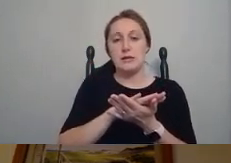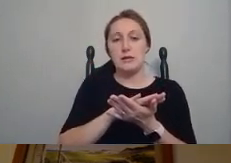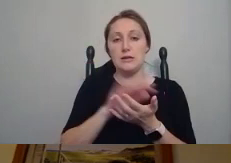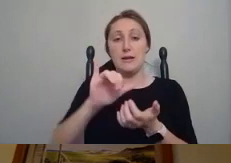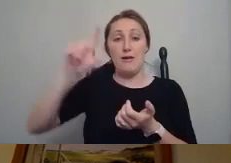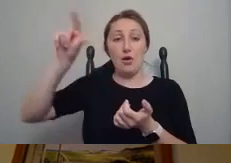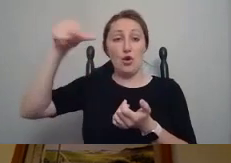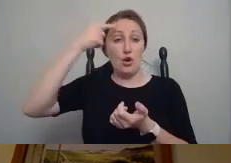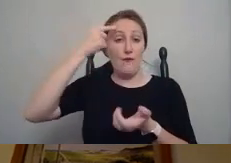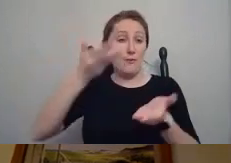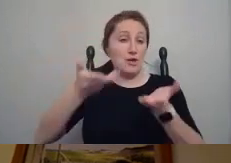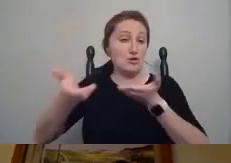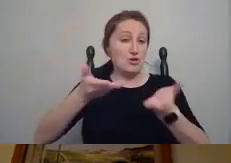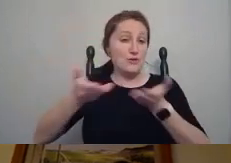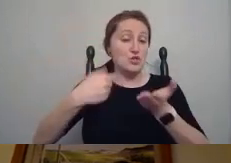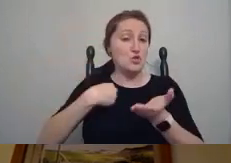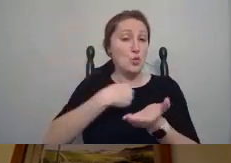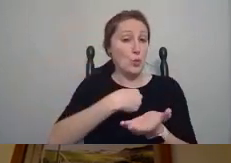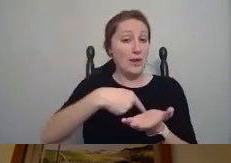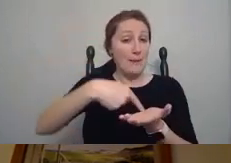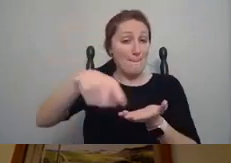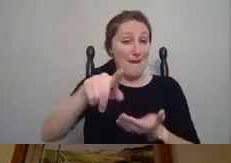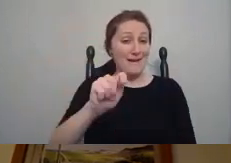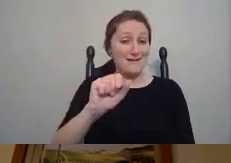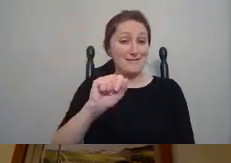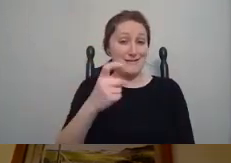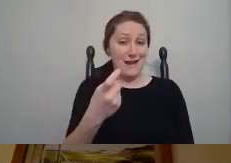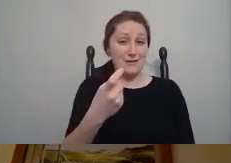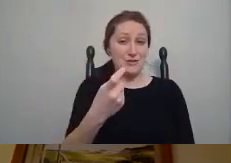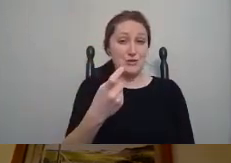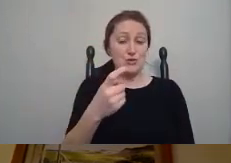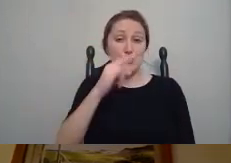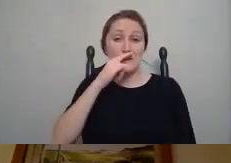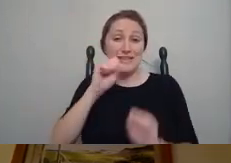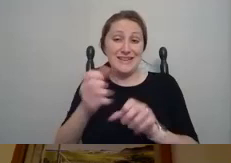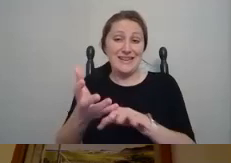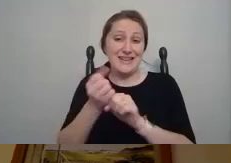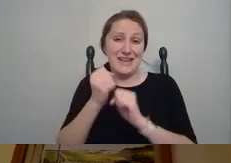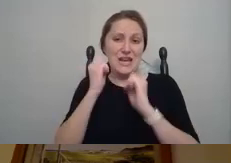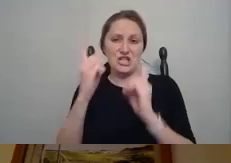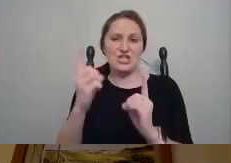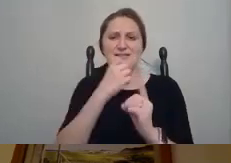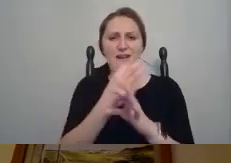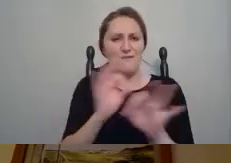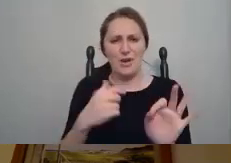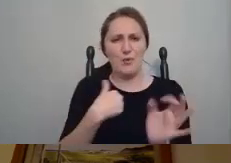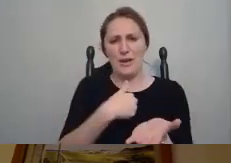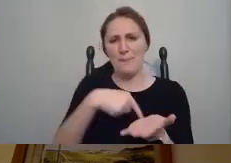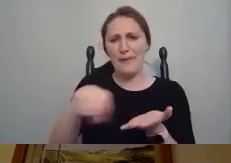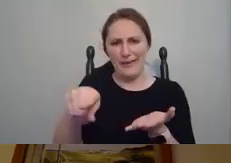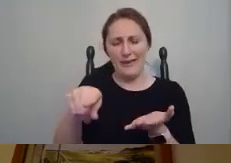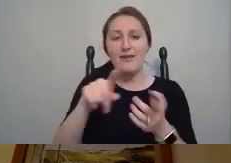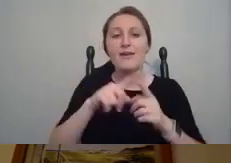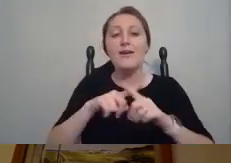government service, right? We pay our taxes so that our kids can get an education. It's not free. We pay taxes for it, but every